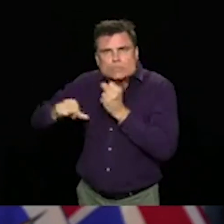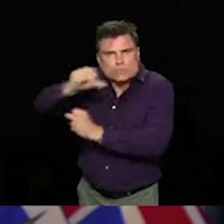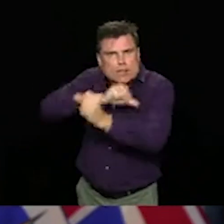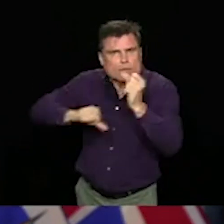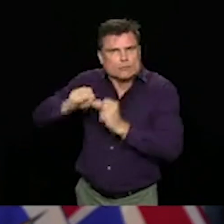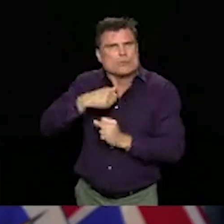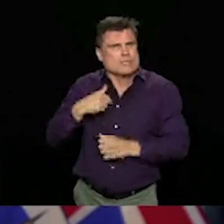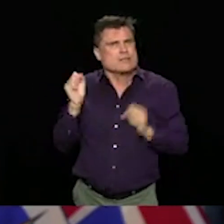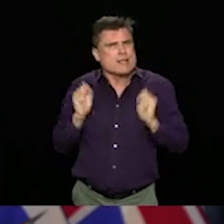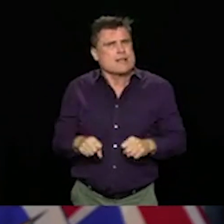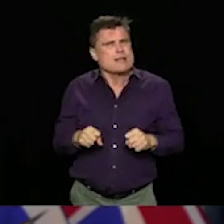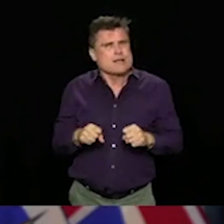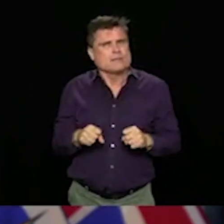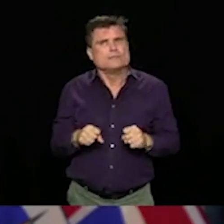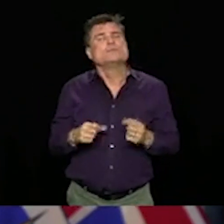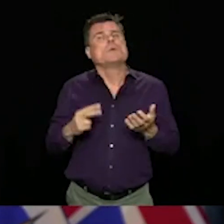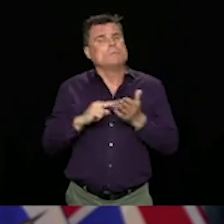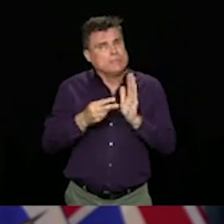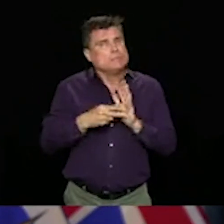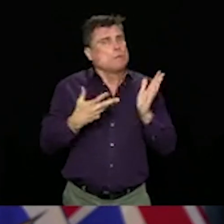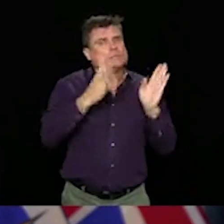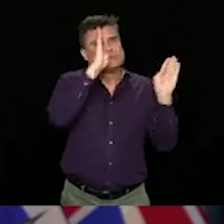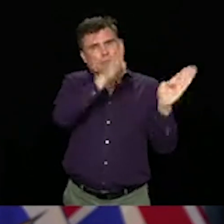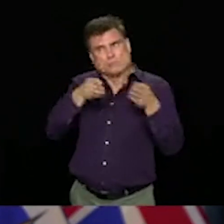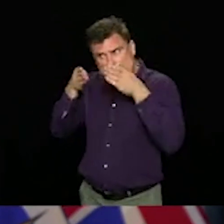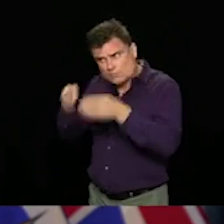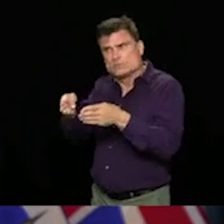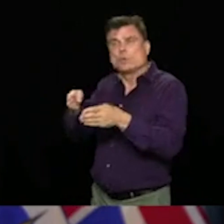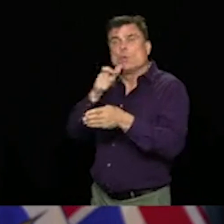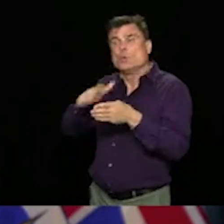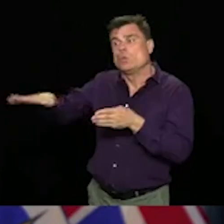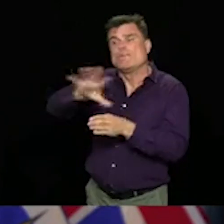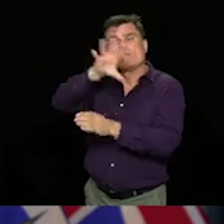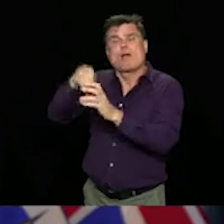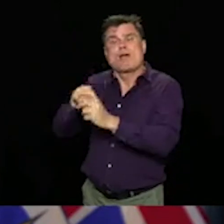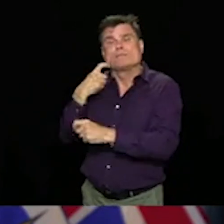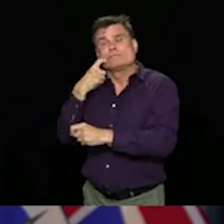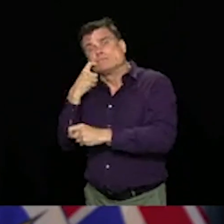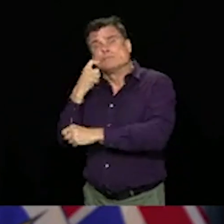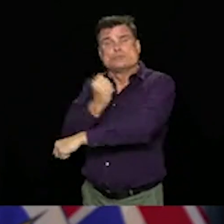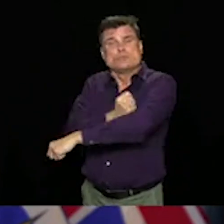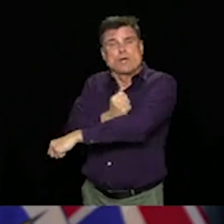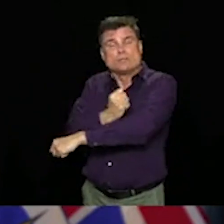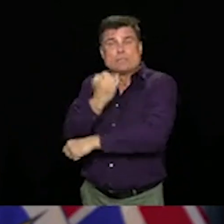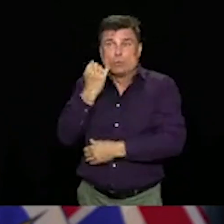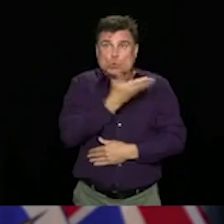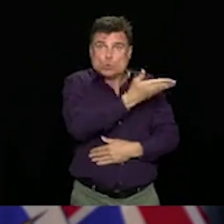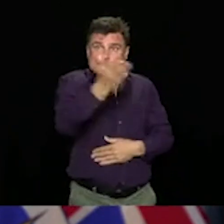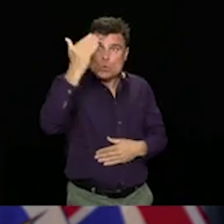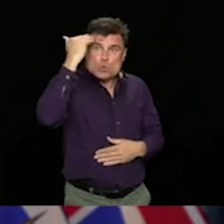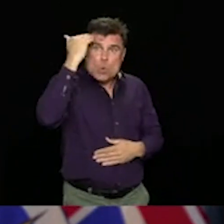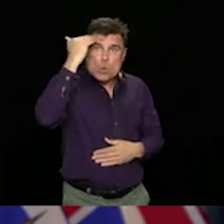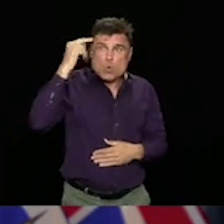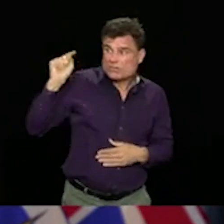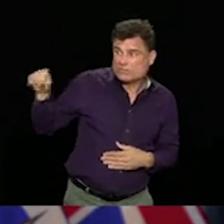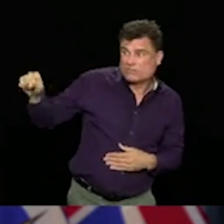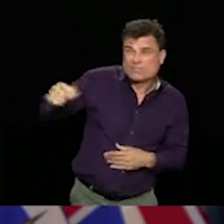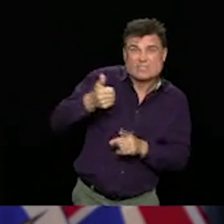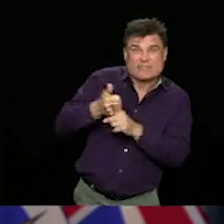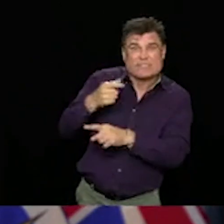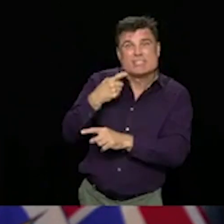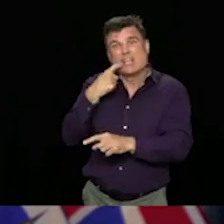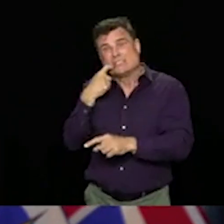to let people know that support is available for you and encourage you to reach out, to connect. Call